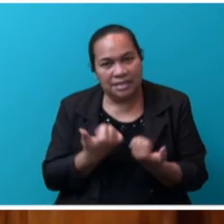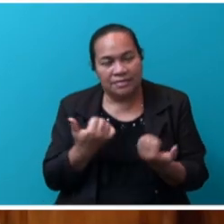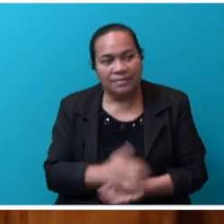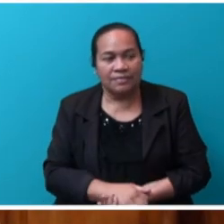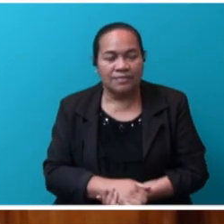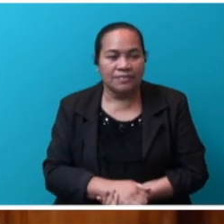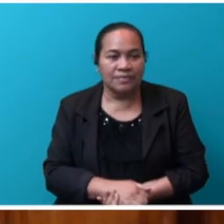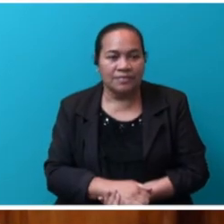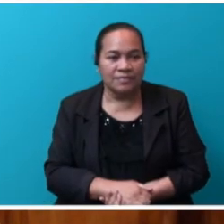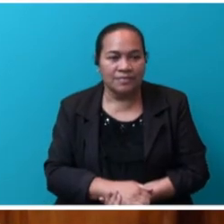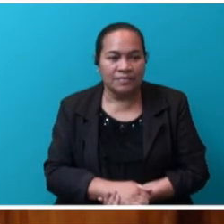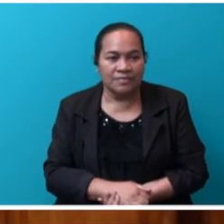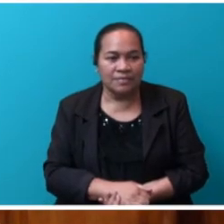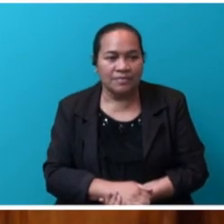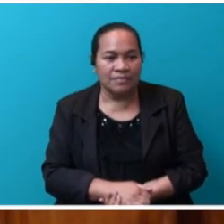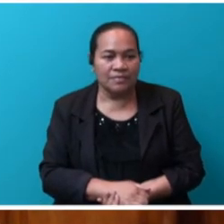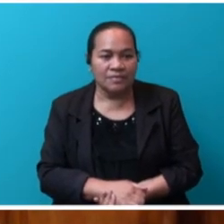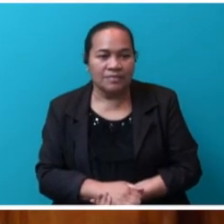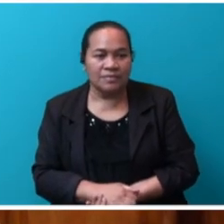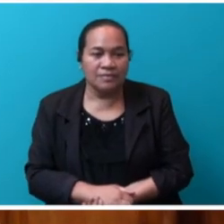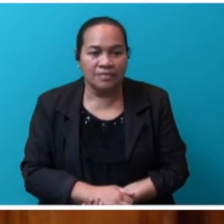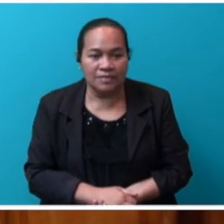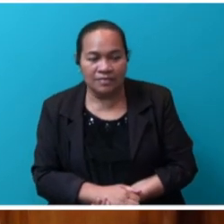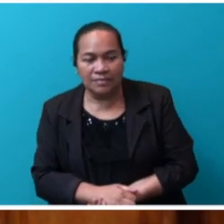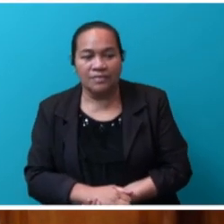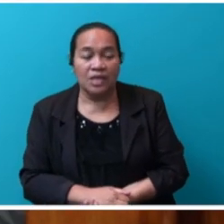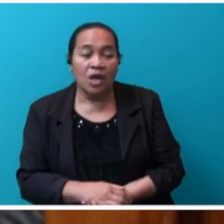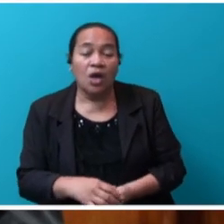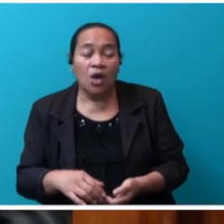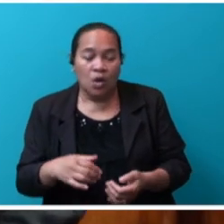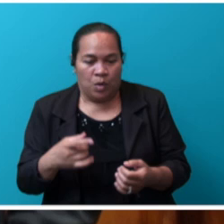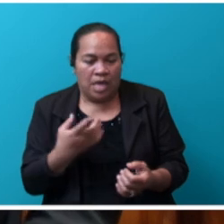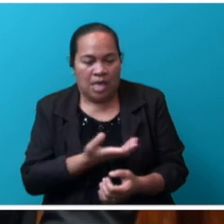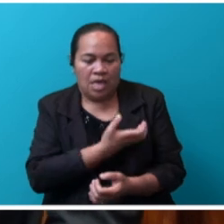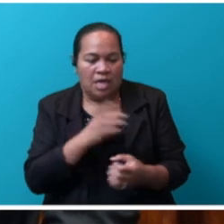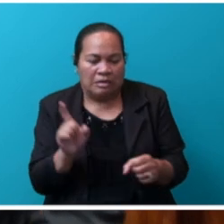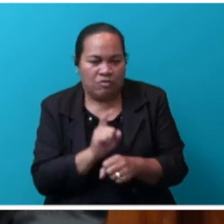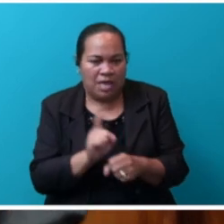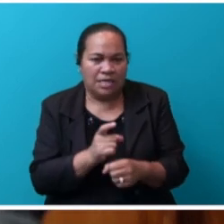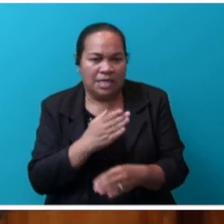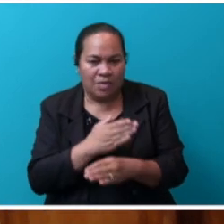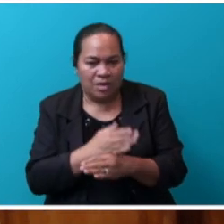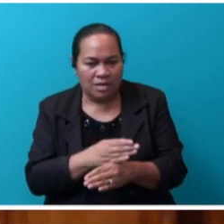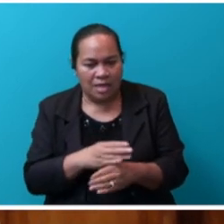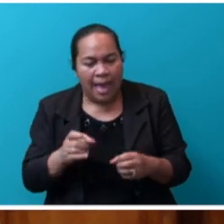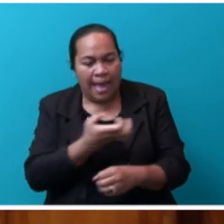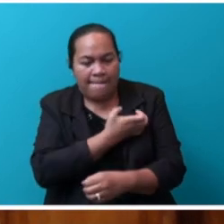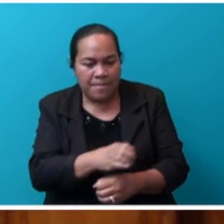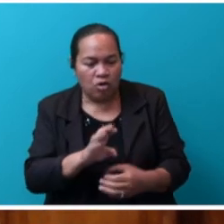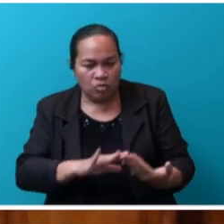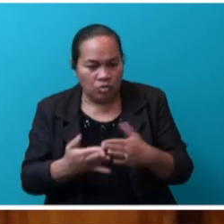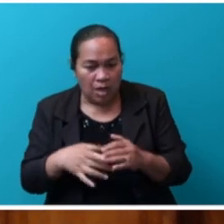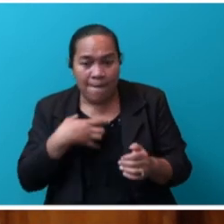Rural investments, we are investing in our people, we are creating jobs, empowering communities, and with better roads and bridges